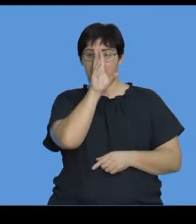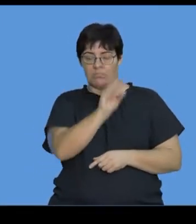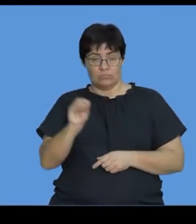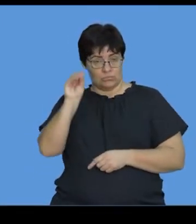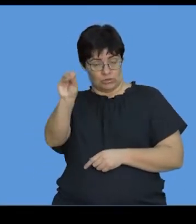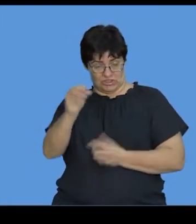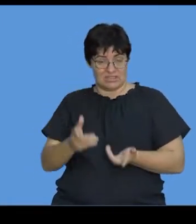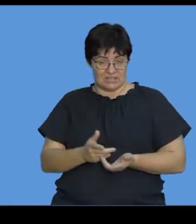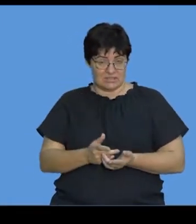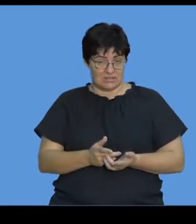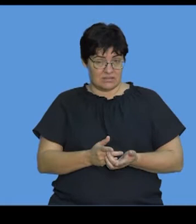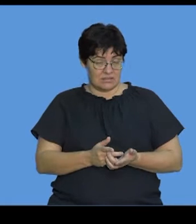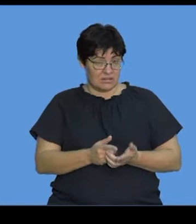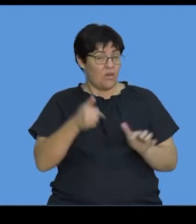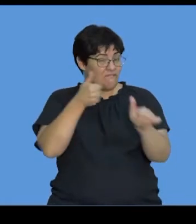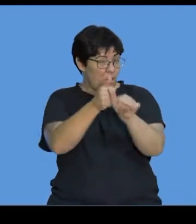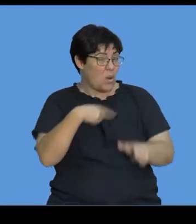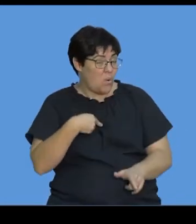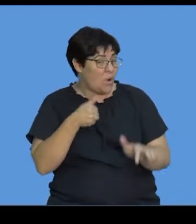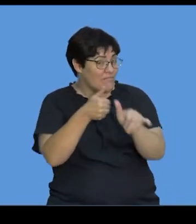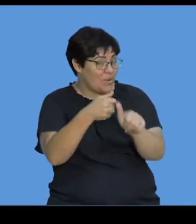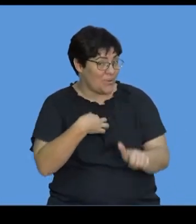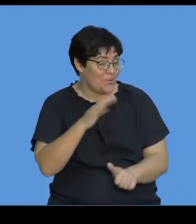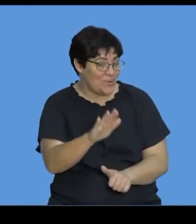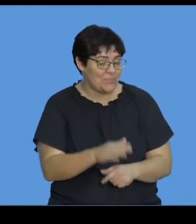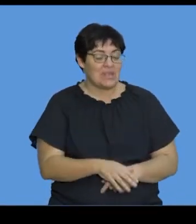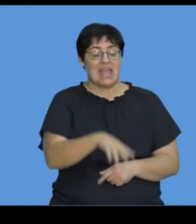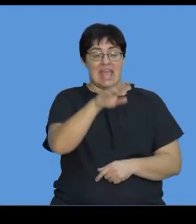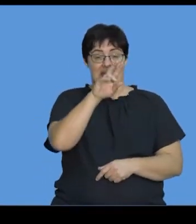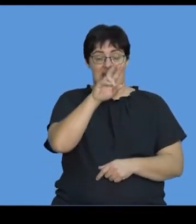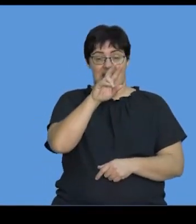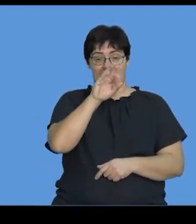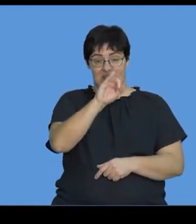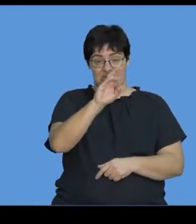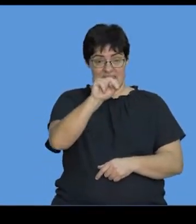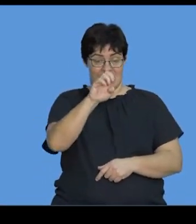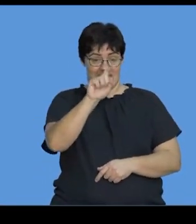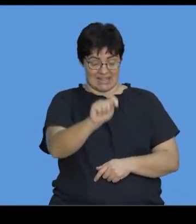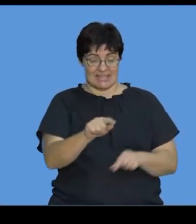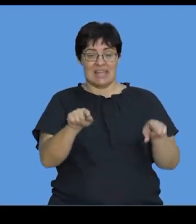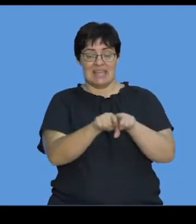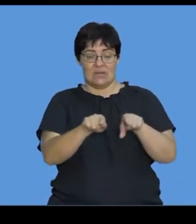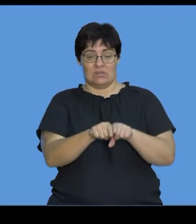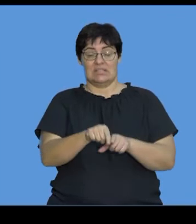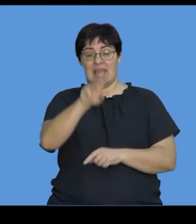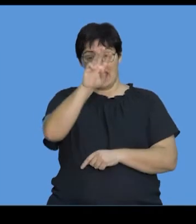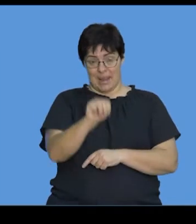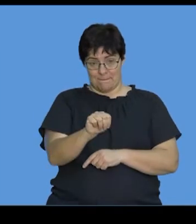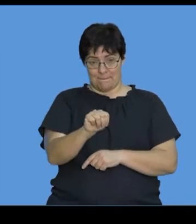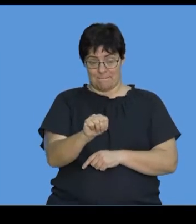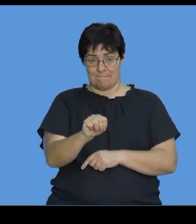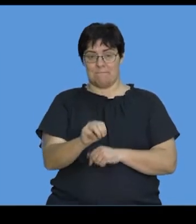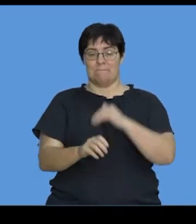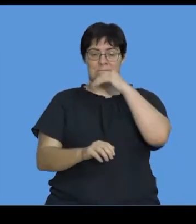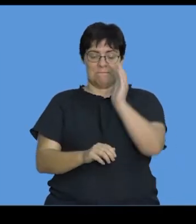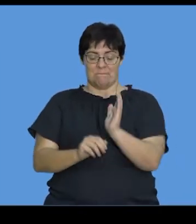this. Okay, so keep with me. So F net is equal to m